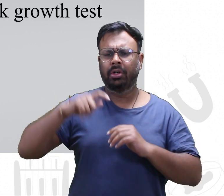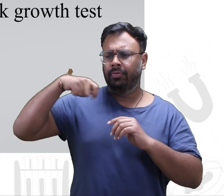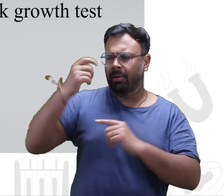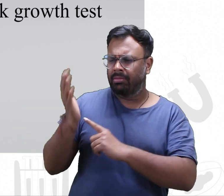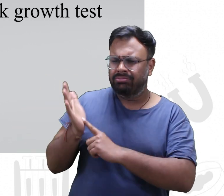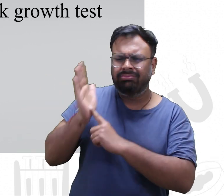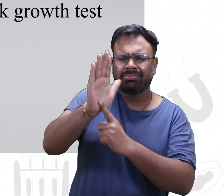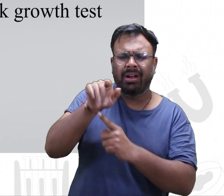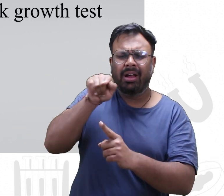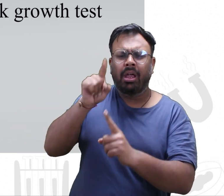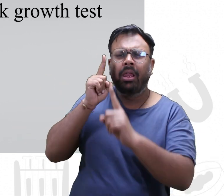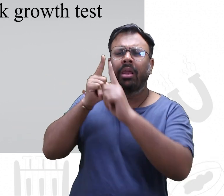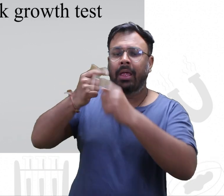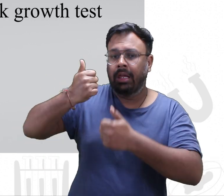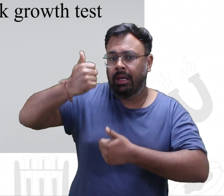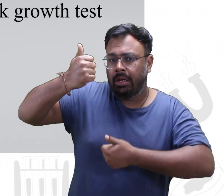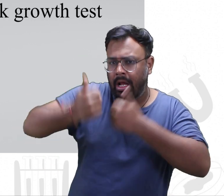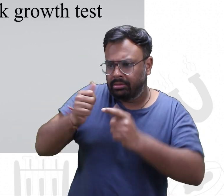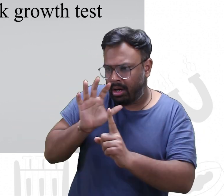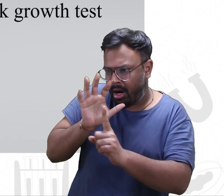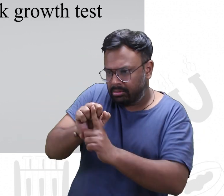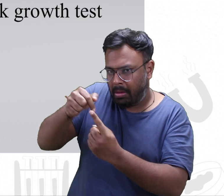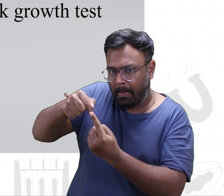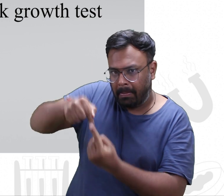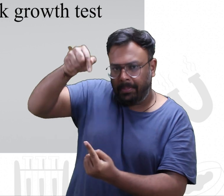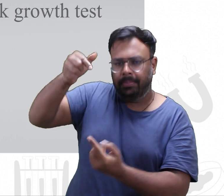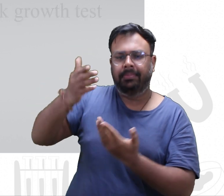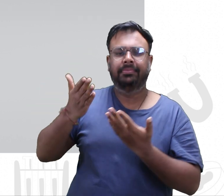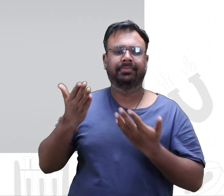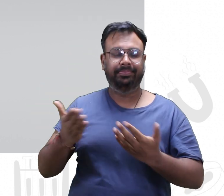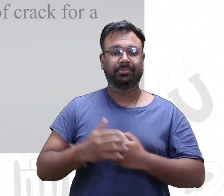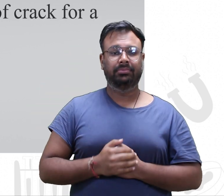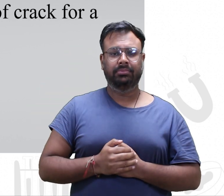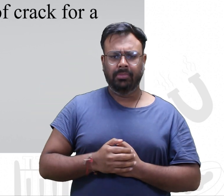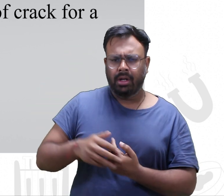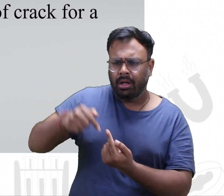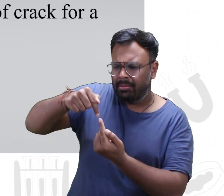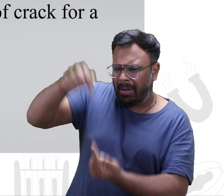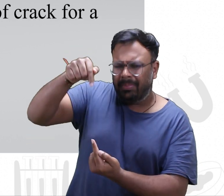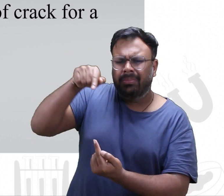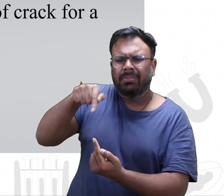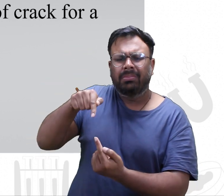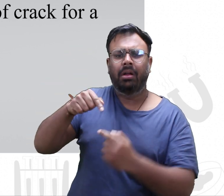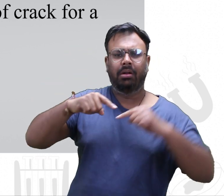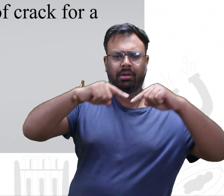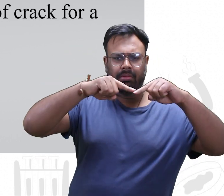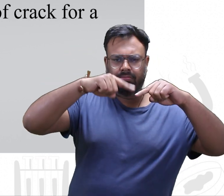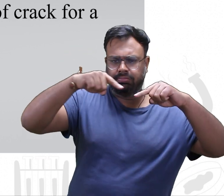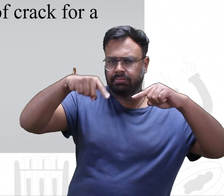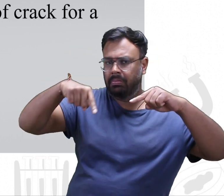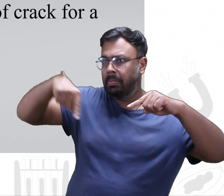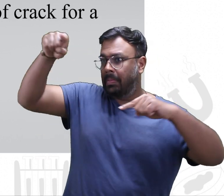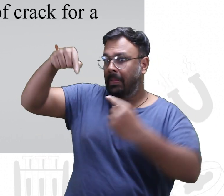Introduction. This video demonstrates fatigue crack growth test performed on a test sample. From the fatigue crack growth test, we